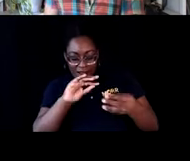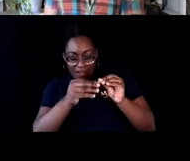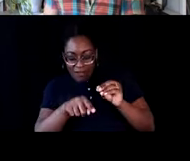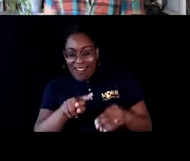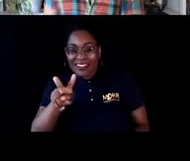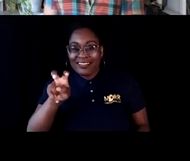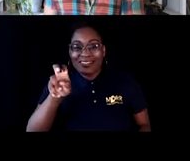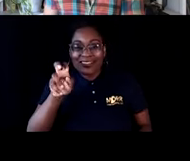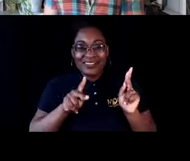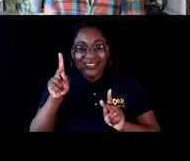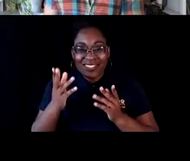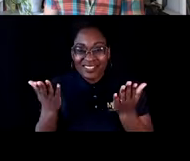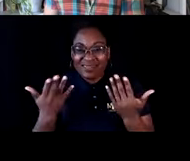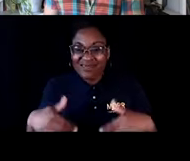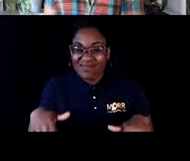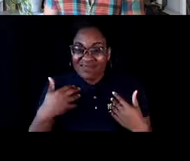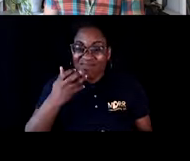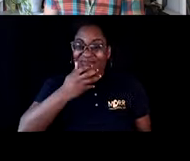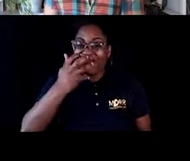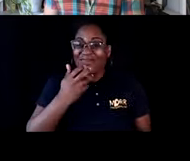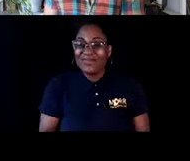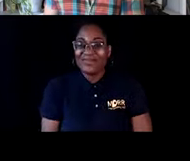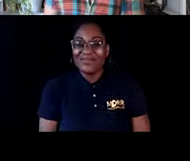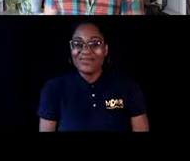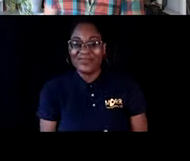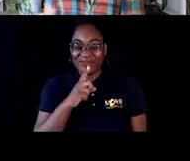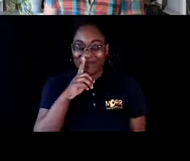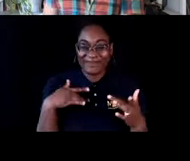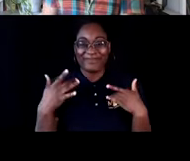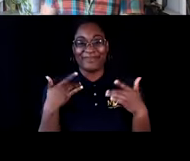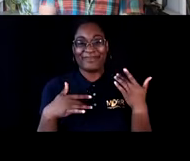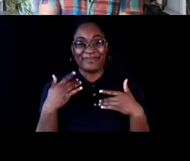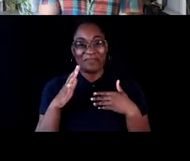over here. Welcome. Mm-hmm. So exciting.